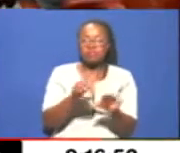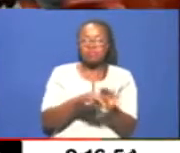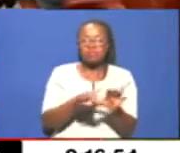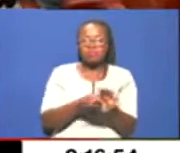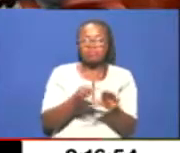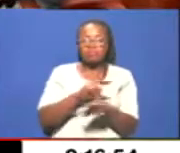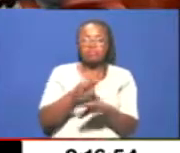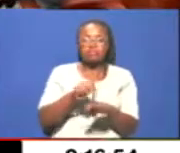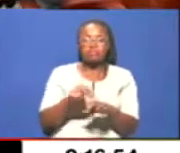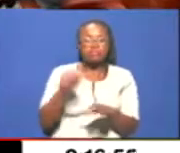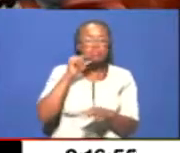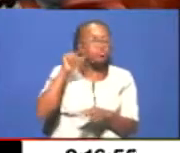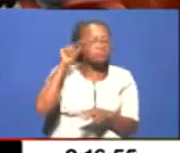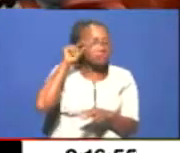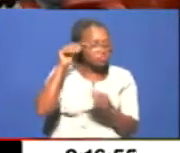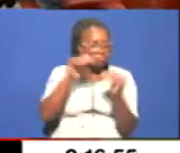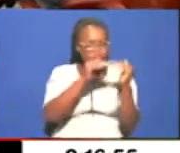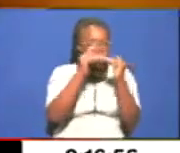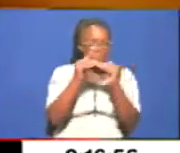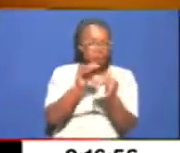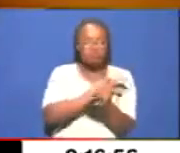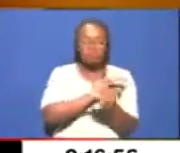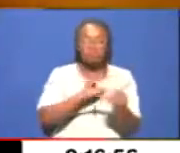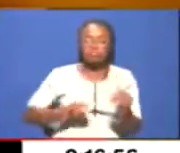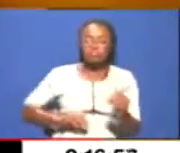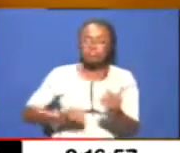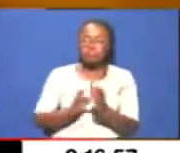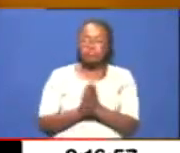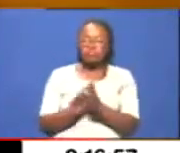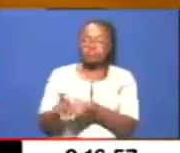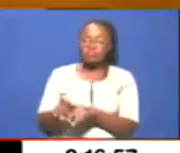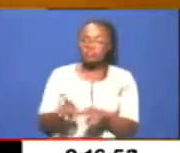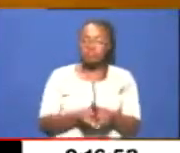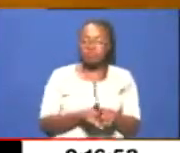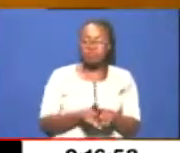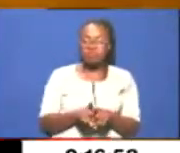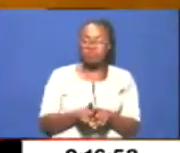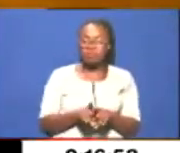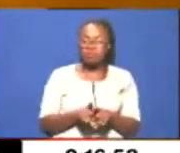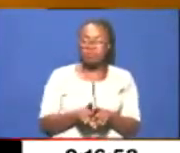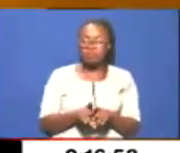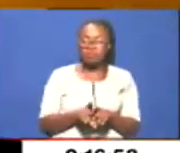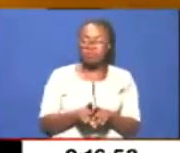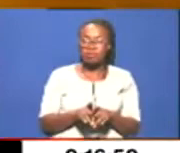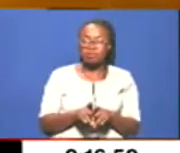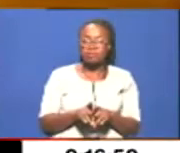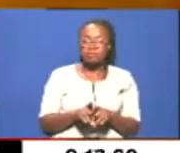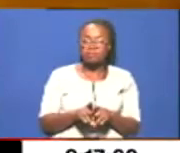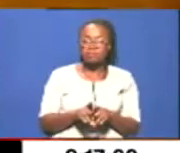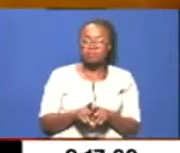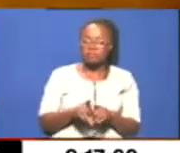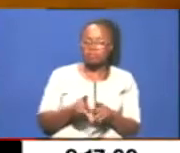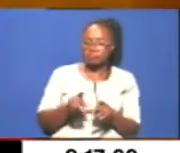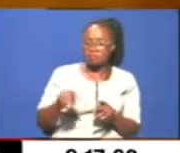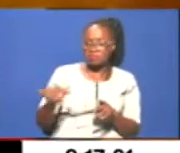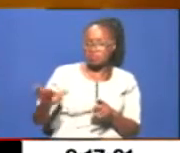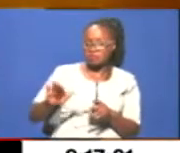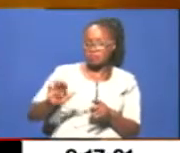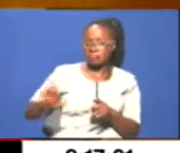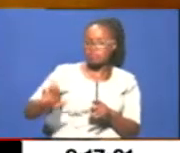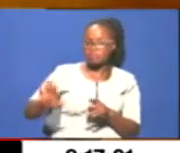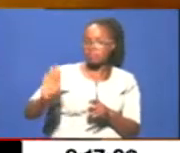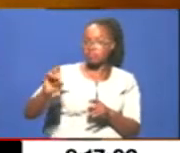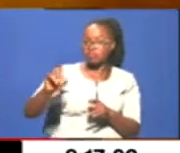National Gender and Equality Commission. Also lined up for consideration are several pending bills, among them the